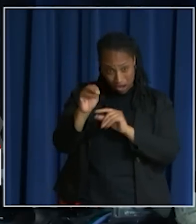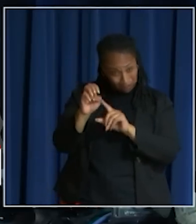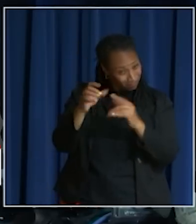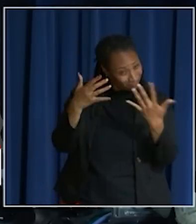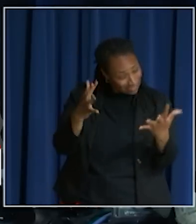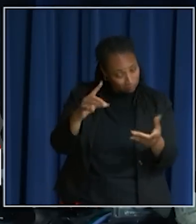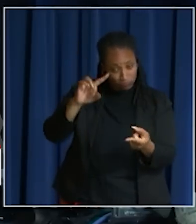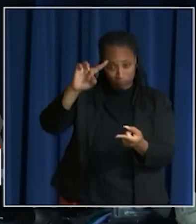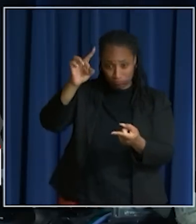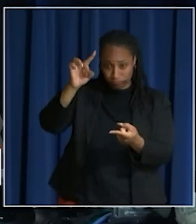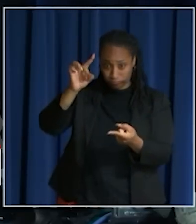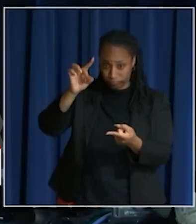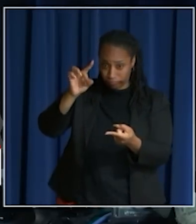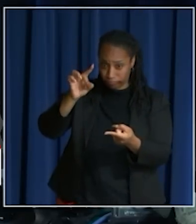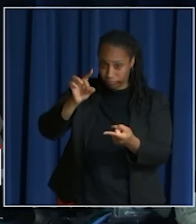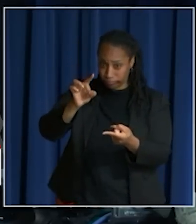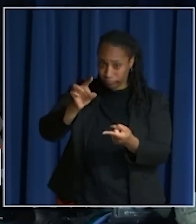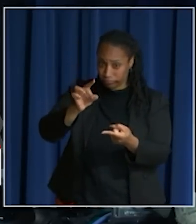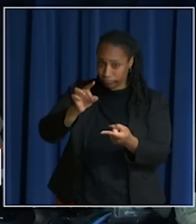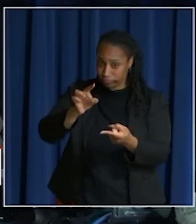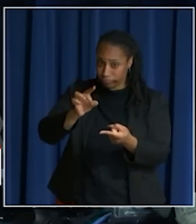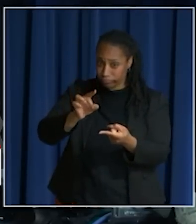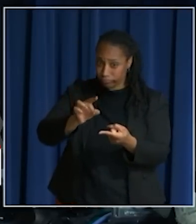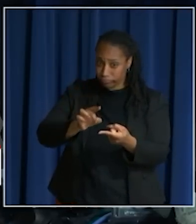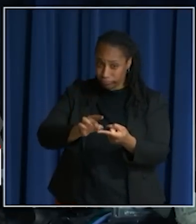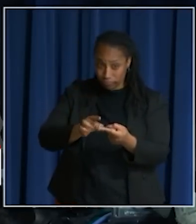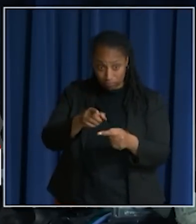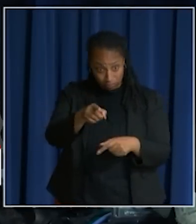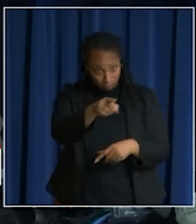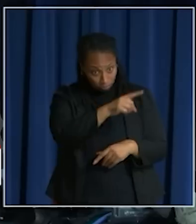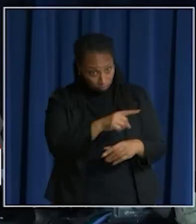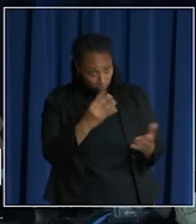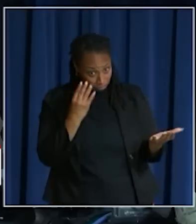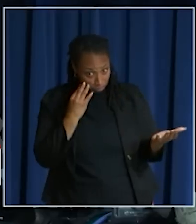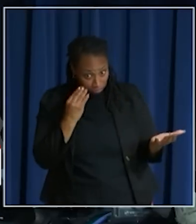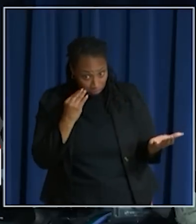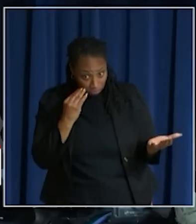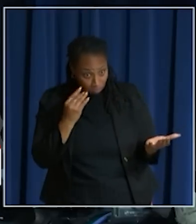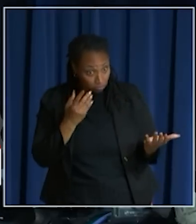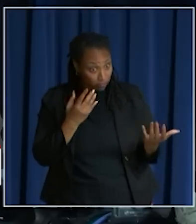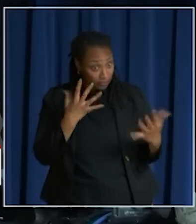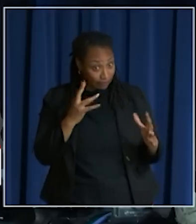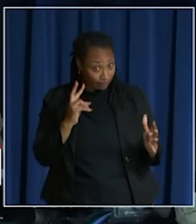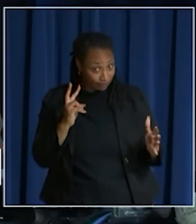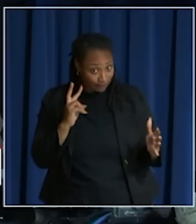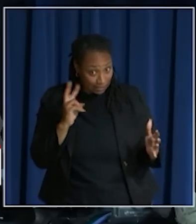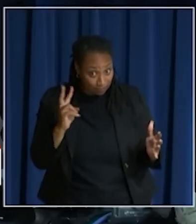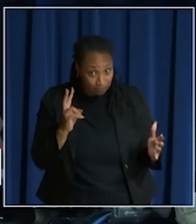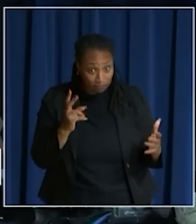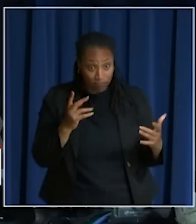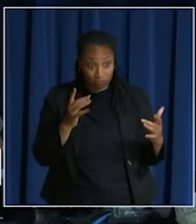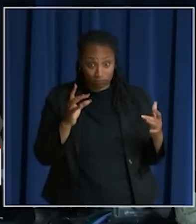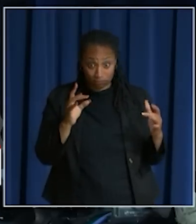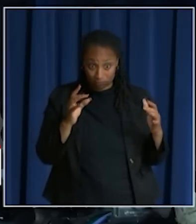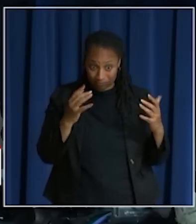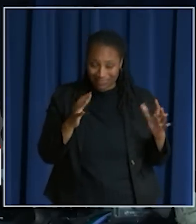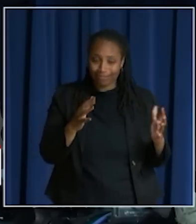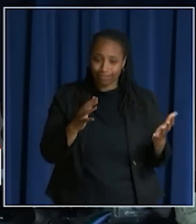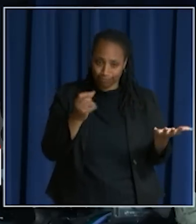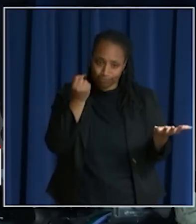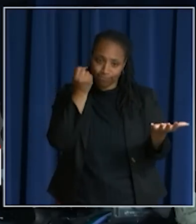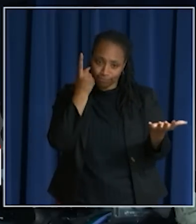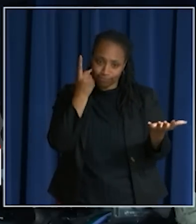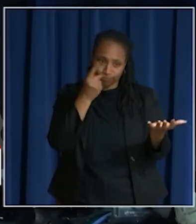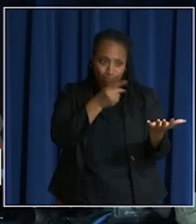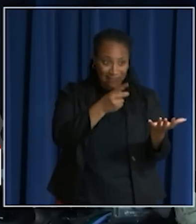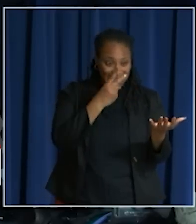of crime. It doesn't matter to you if crime has gone down, if you were a victim or you know someone who is a victim. So we understand